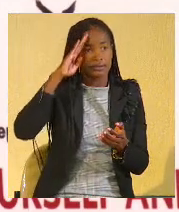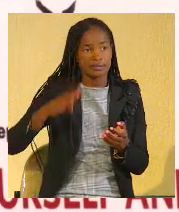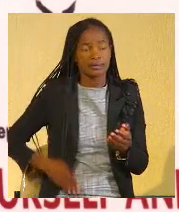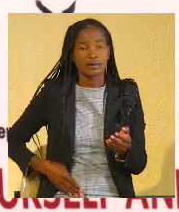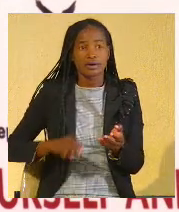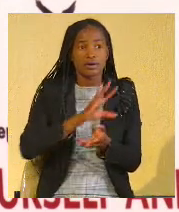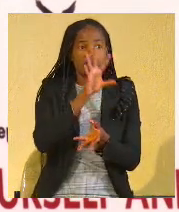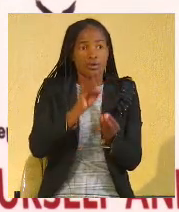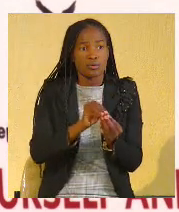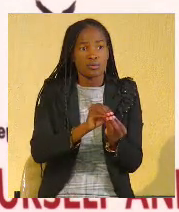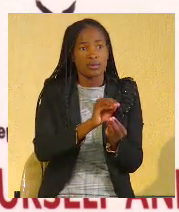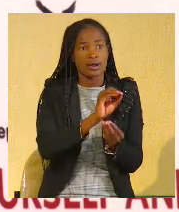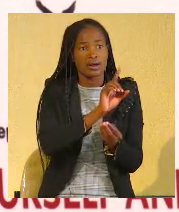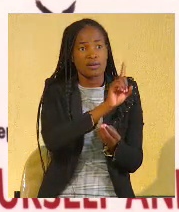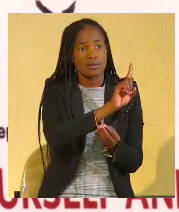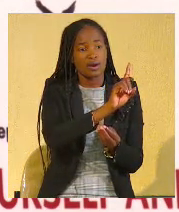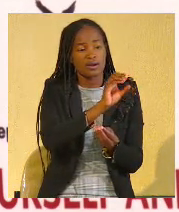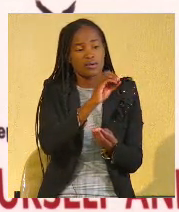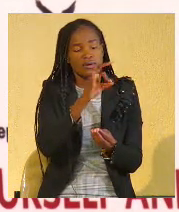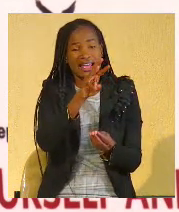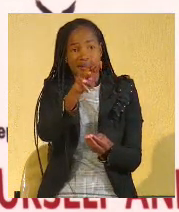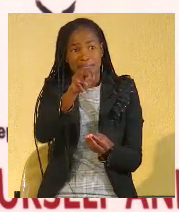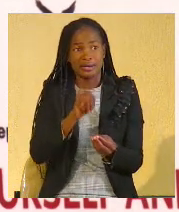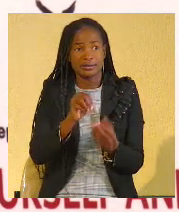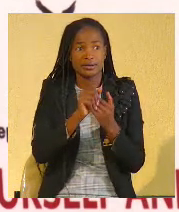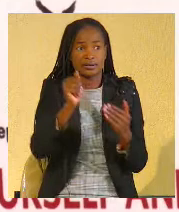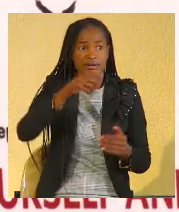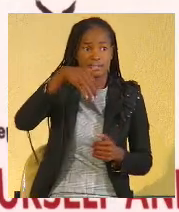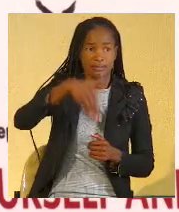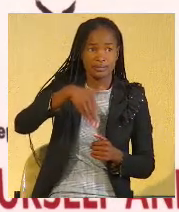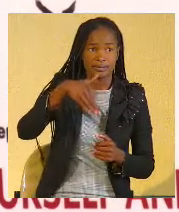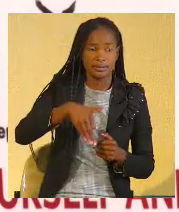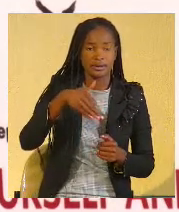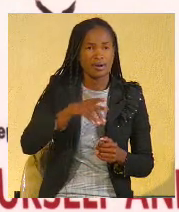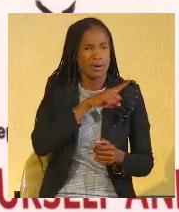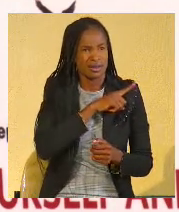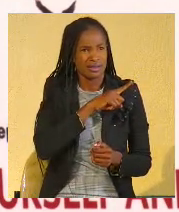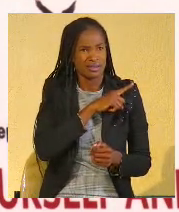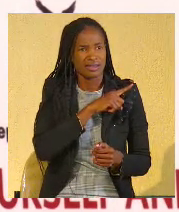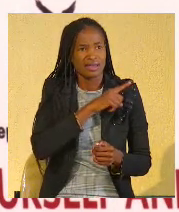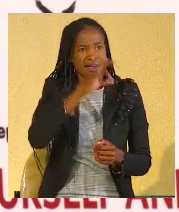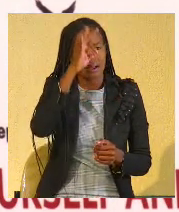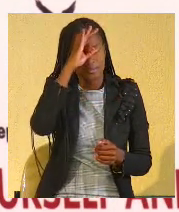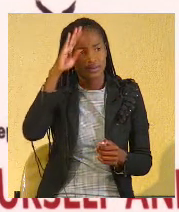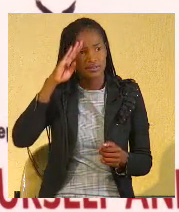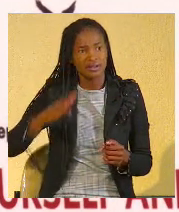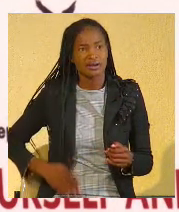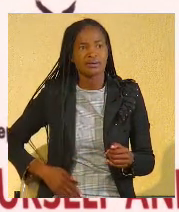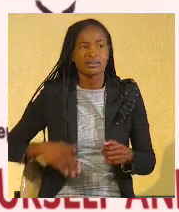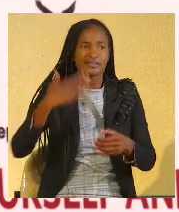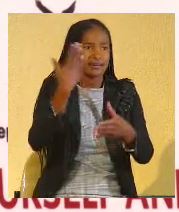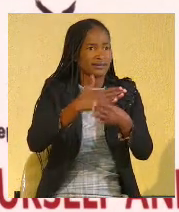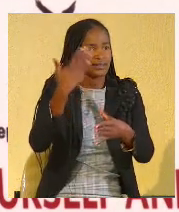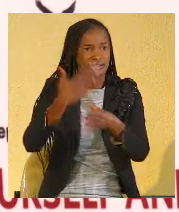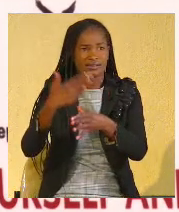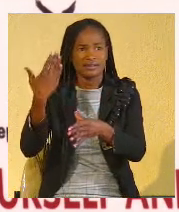amounting to 109 million Namibia dollars to carry out their mandate during the state of emergency.